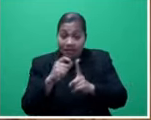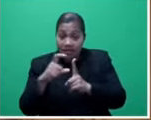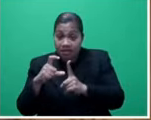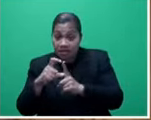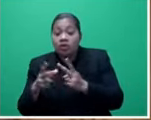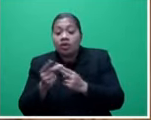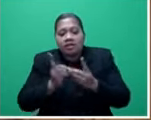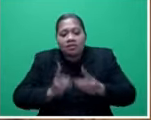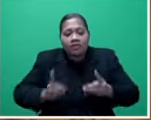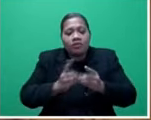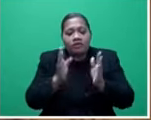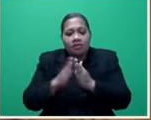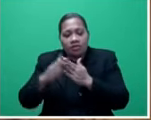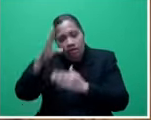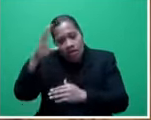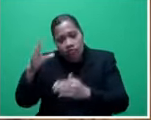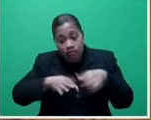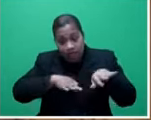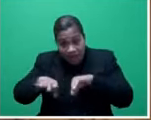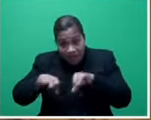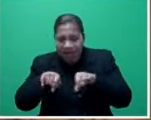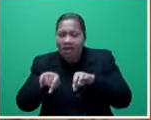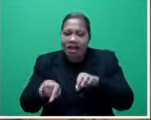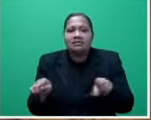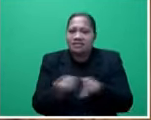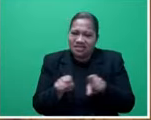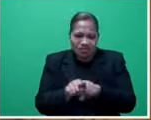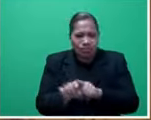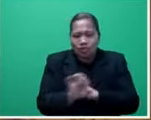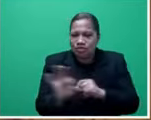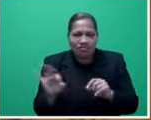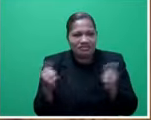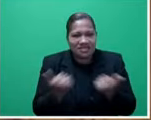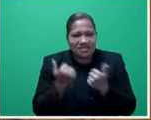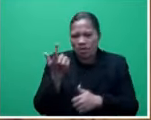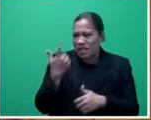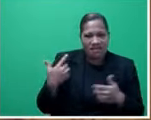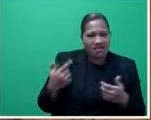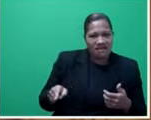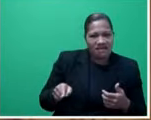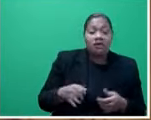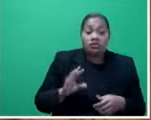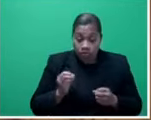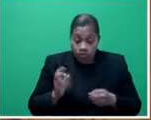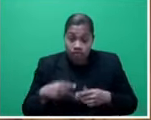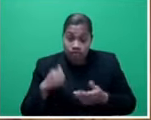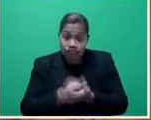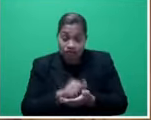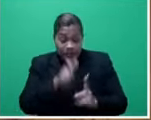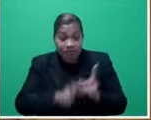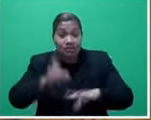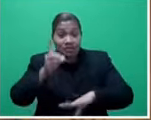Town and Country Planning and Municipal Council is also lacking, Honourable Speaker said. The rights of persons with disabilities are provided and